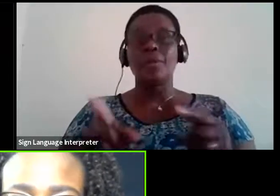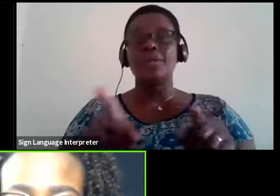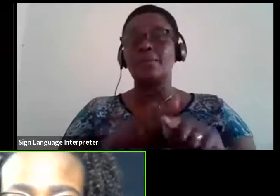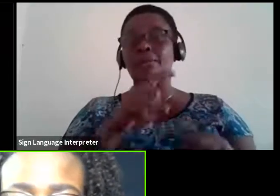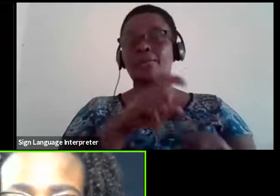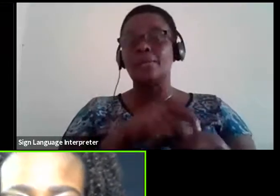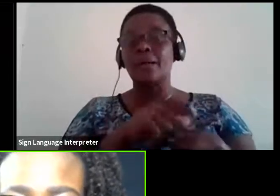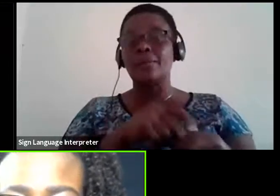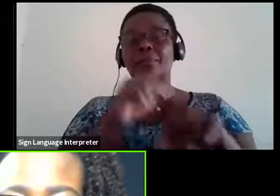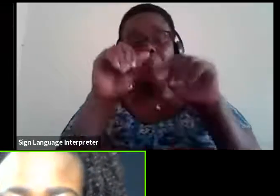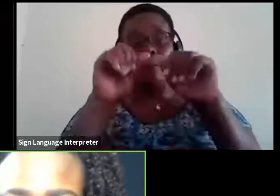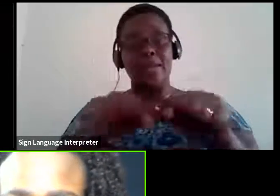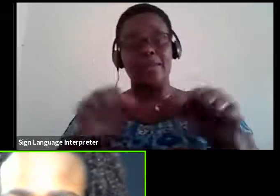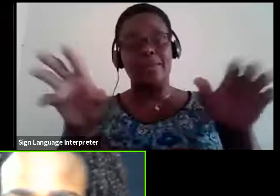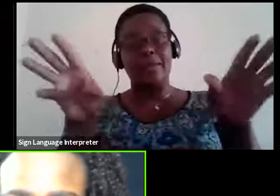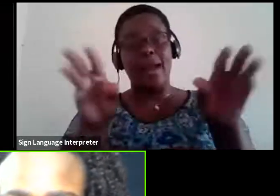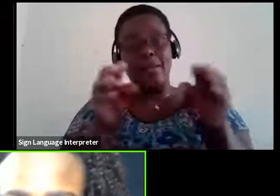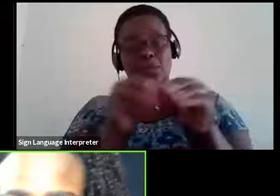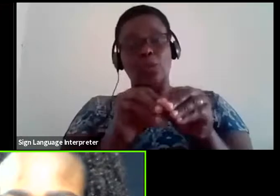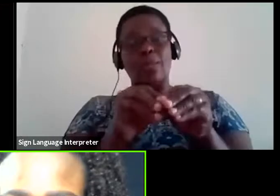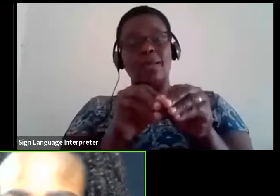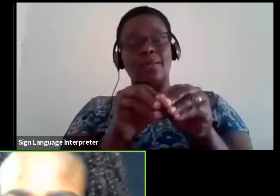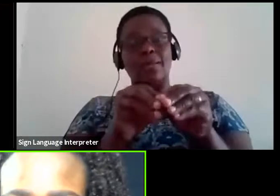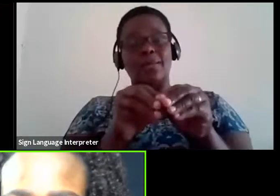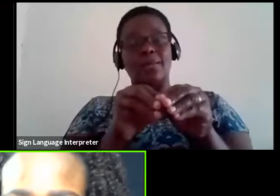different stakeholder groups. Thank you.